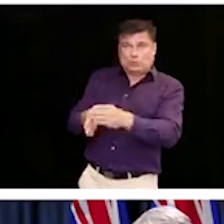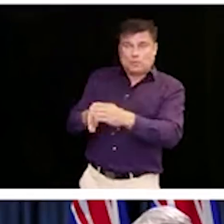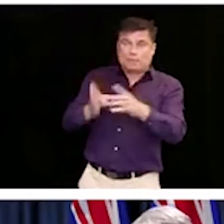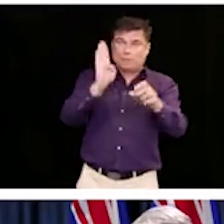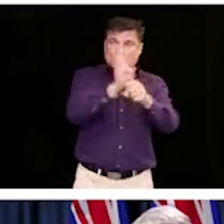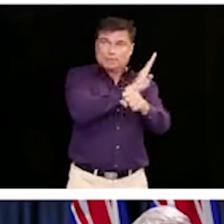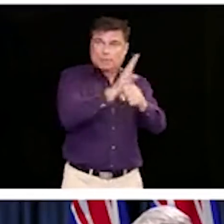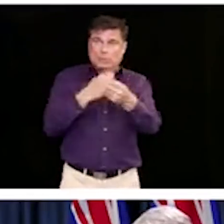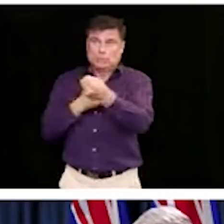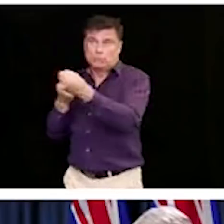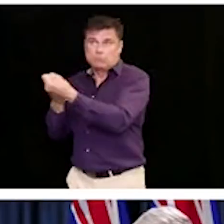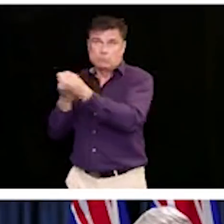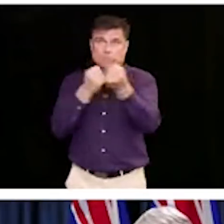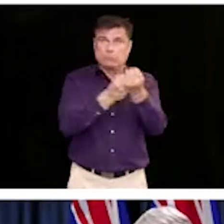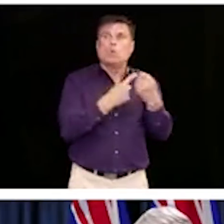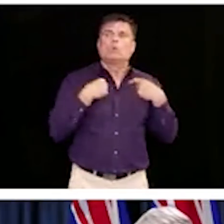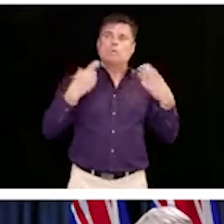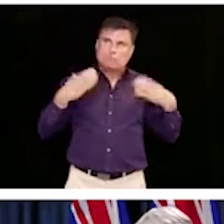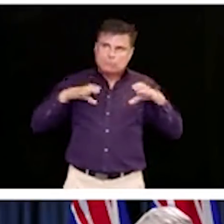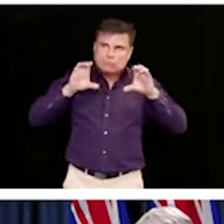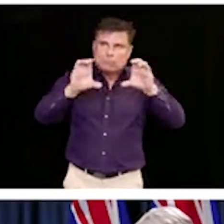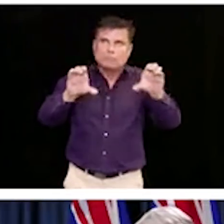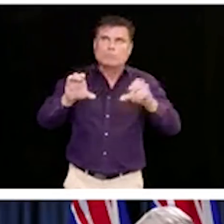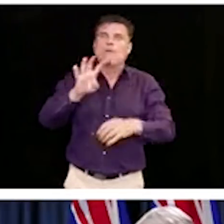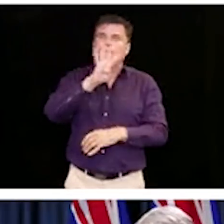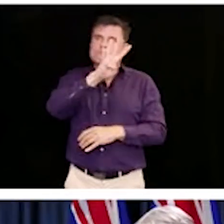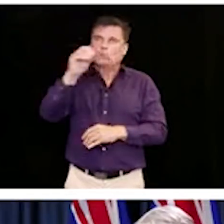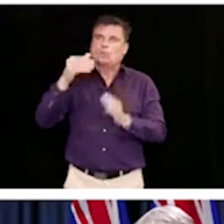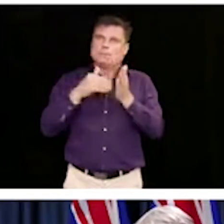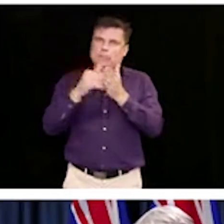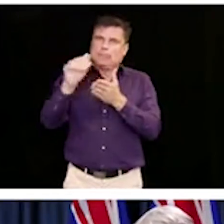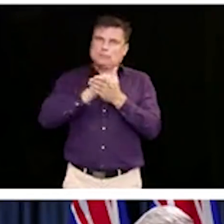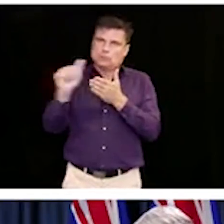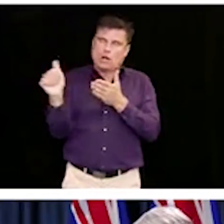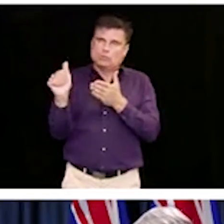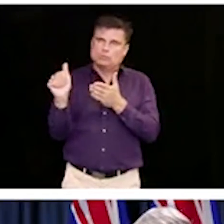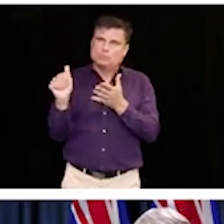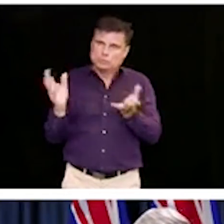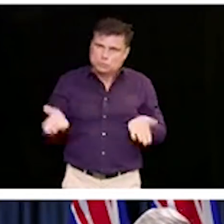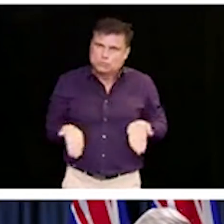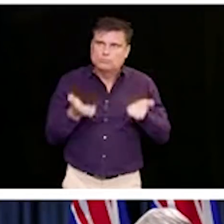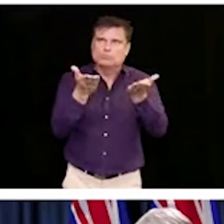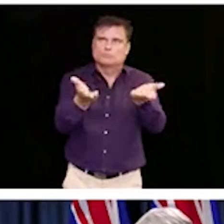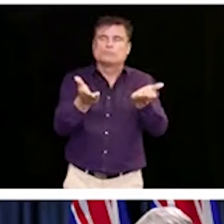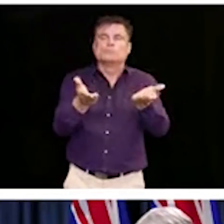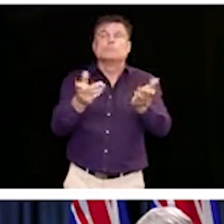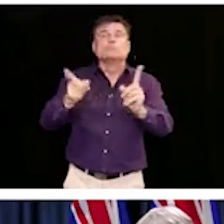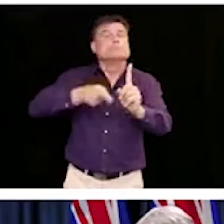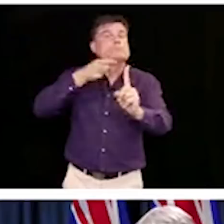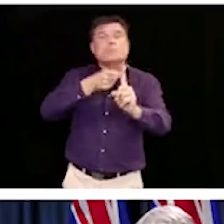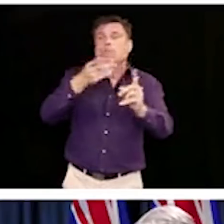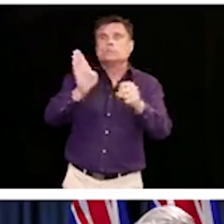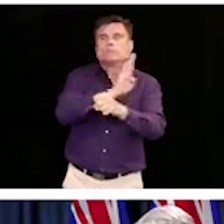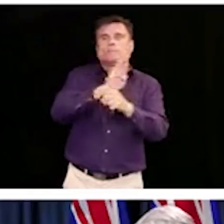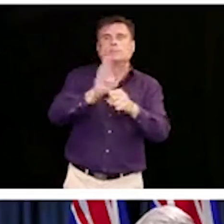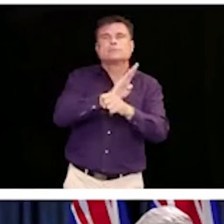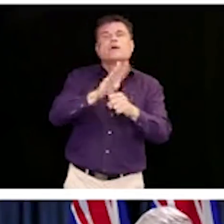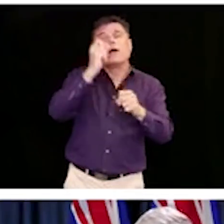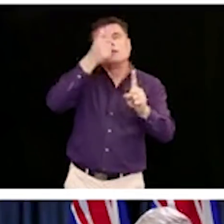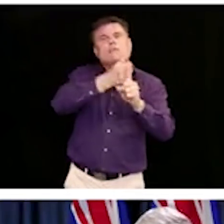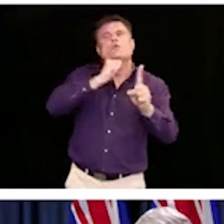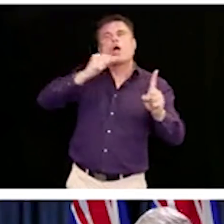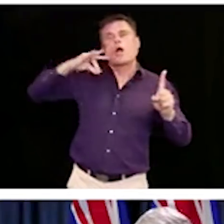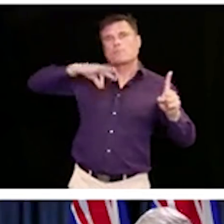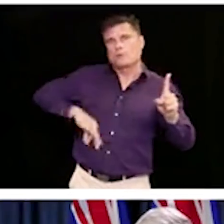there's been approximately $40 million allocated for targeted emergency relief to support businesses and